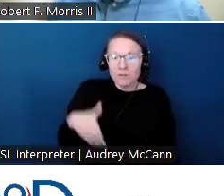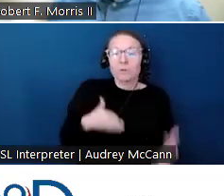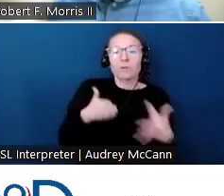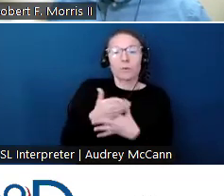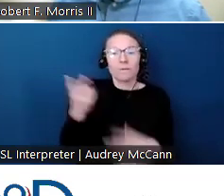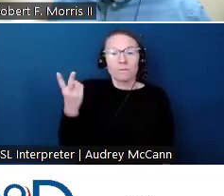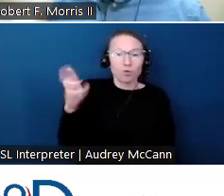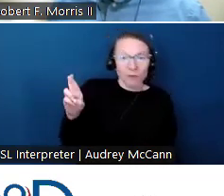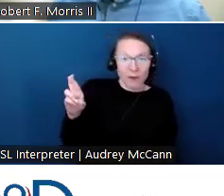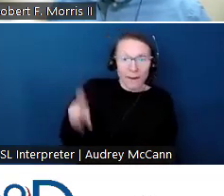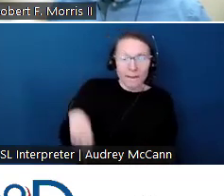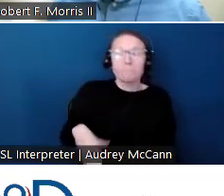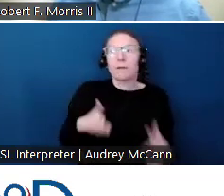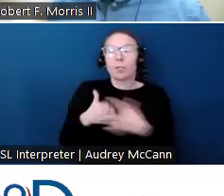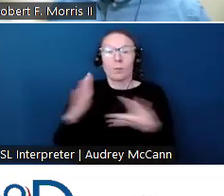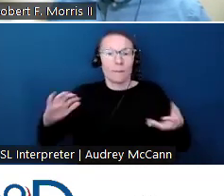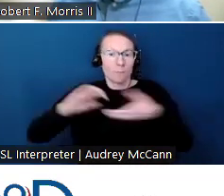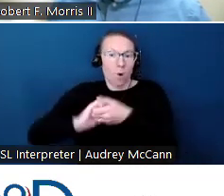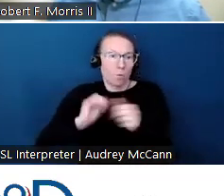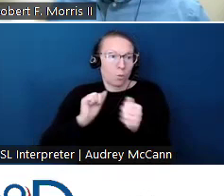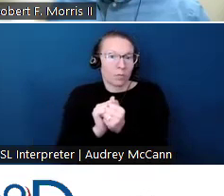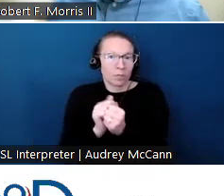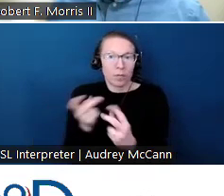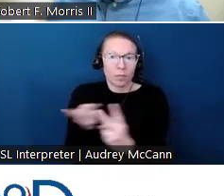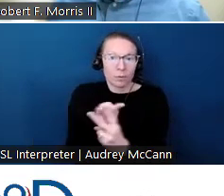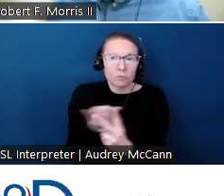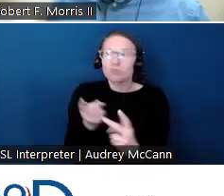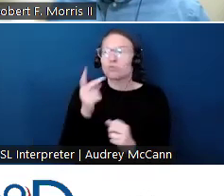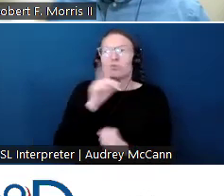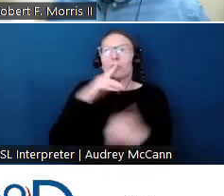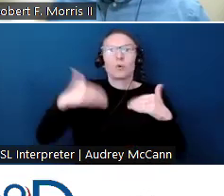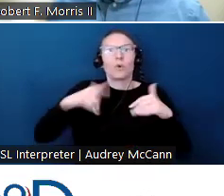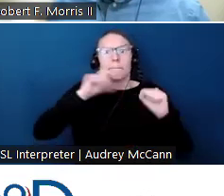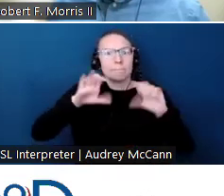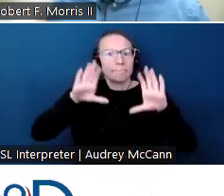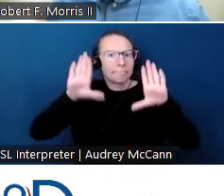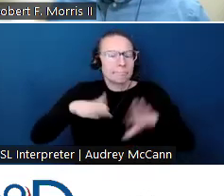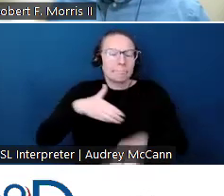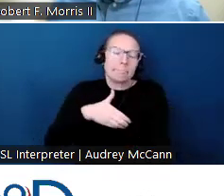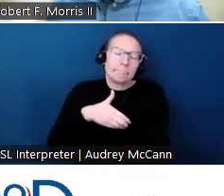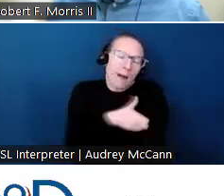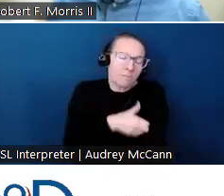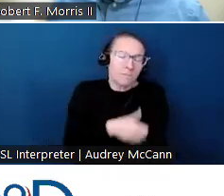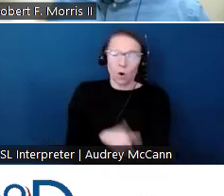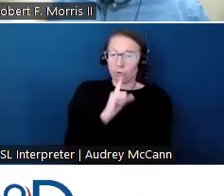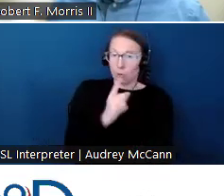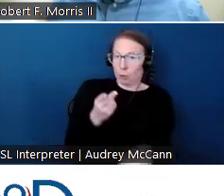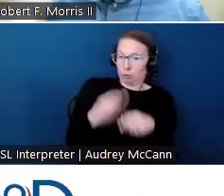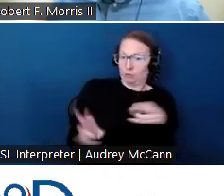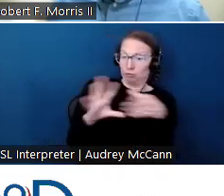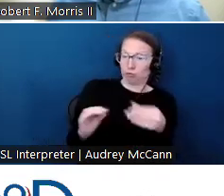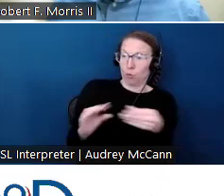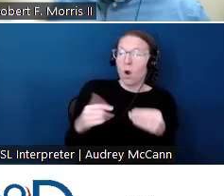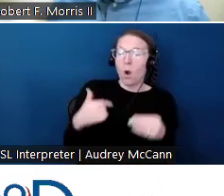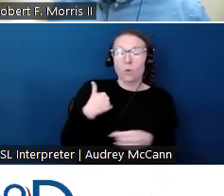Rehab. The partnership between the two can be really powerful. Super quick story. I was working with a